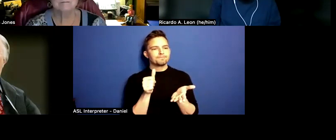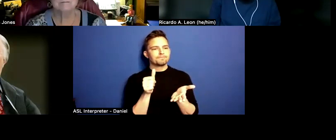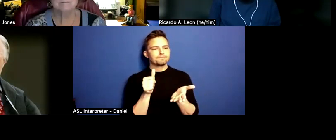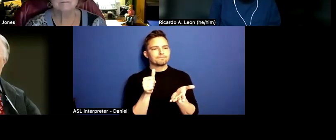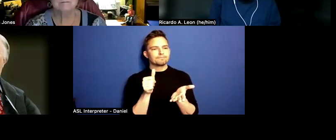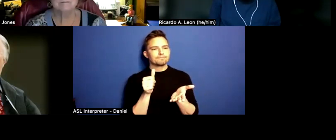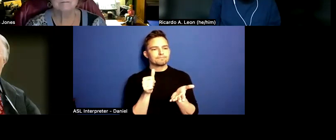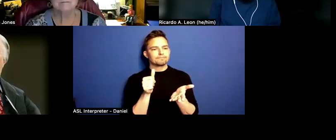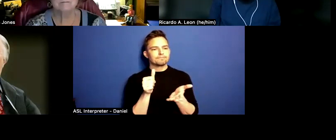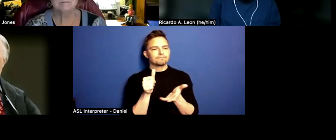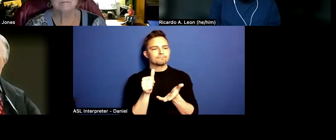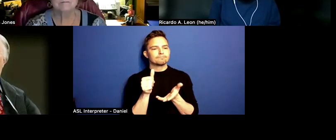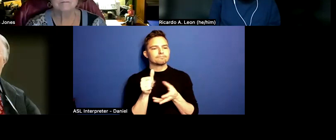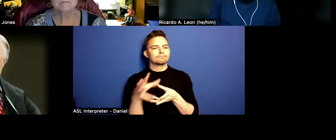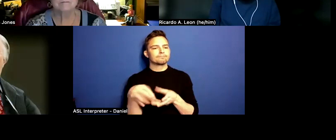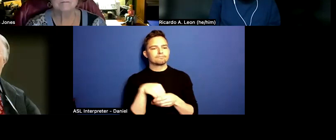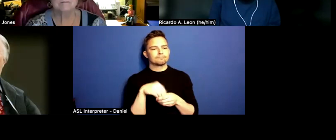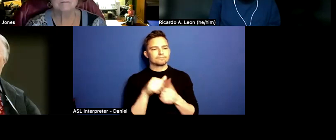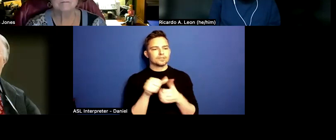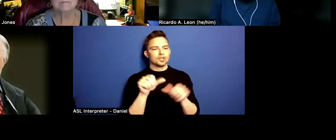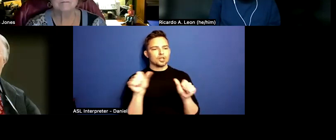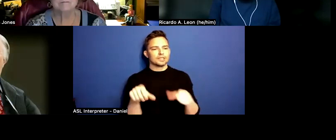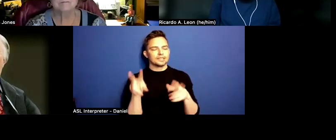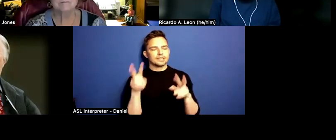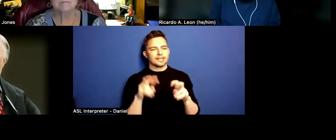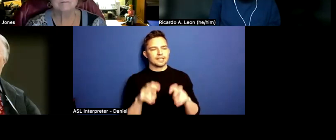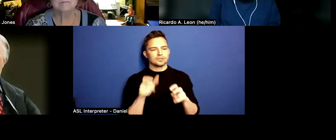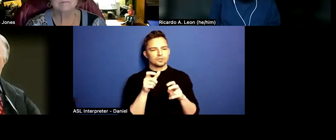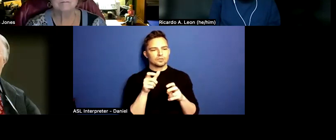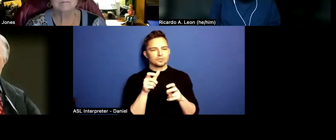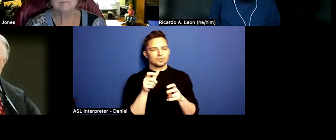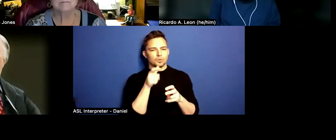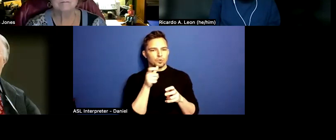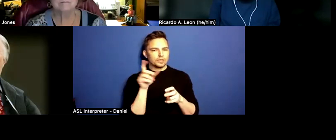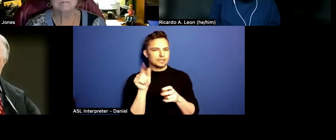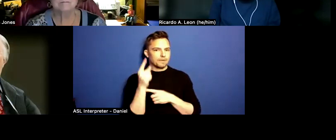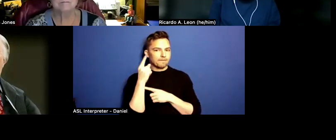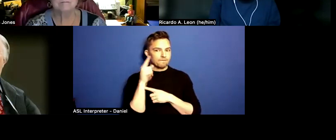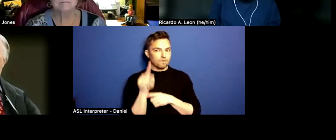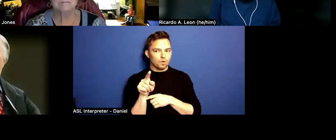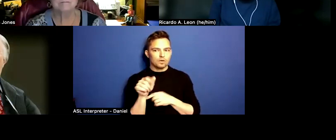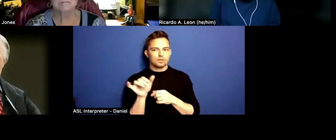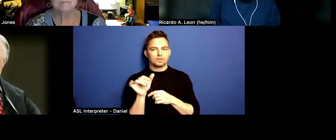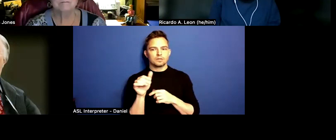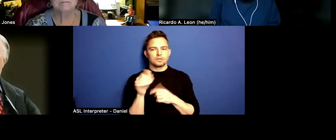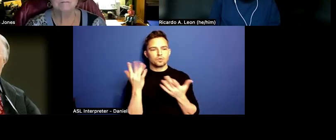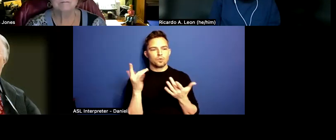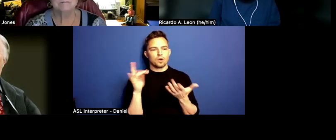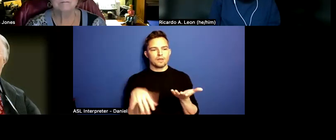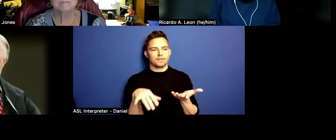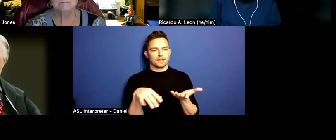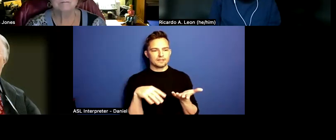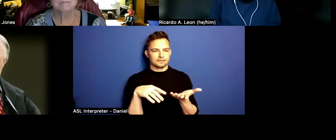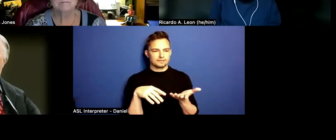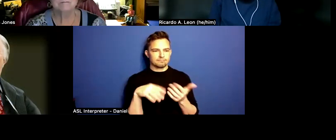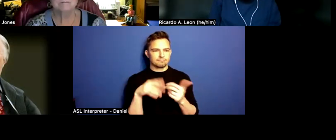included in an architect's analysis of who this building is for and why it's being constructed